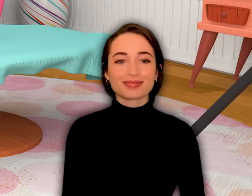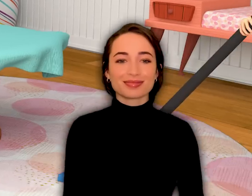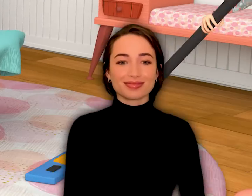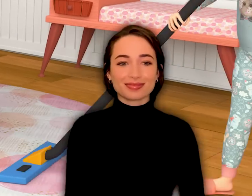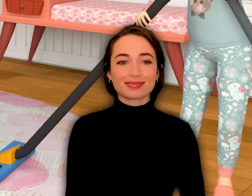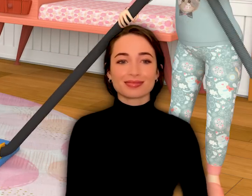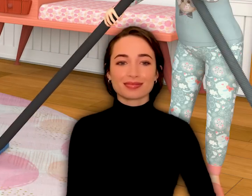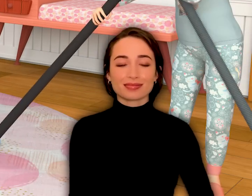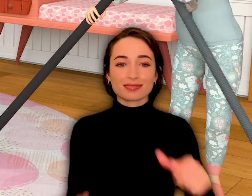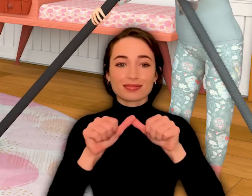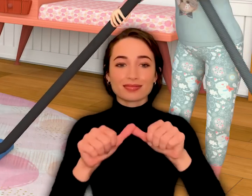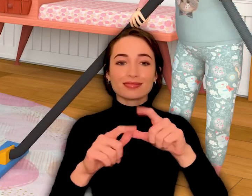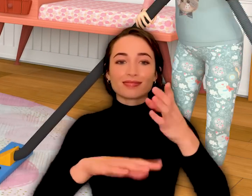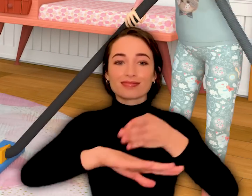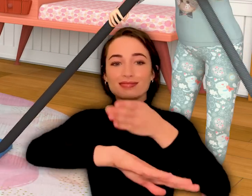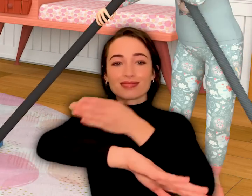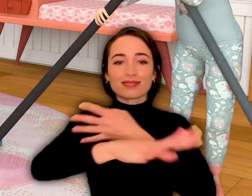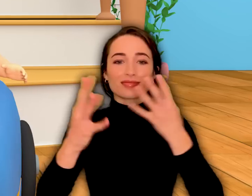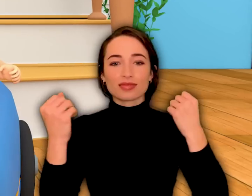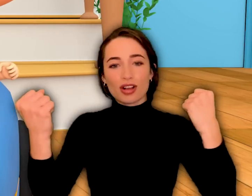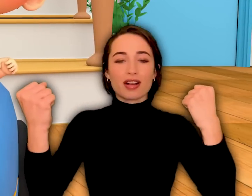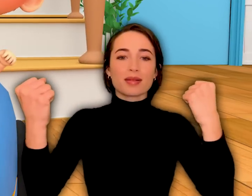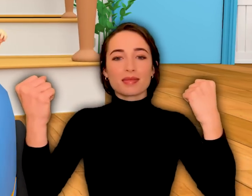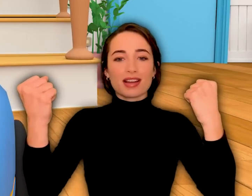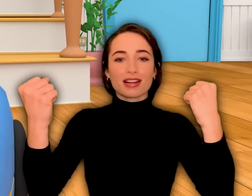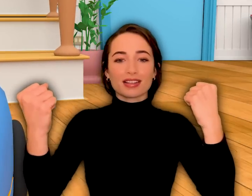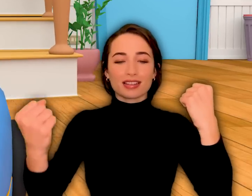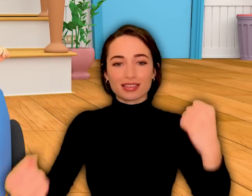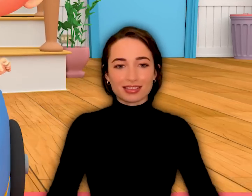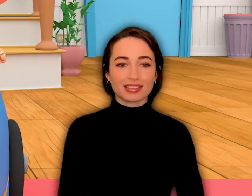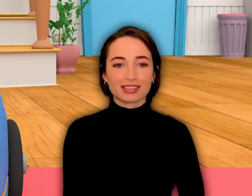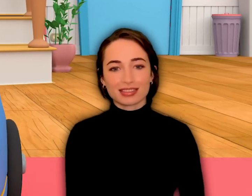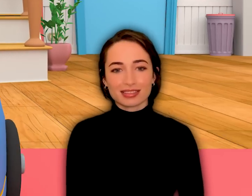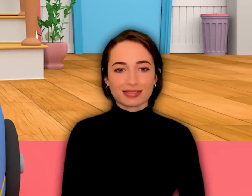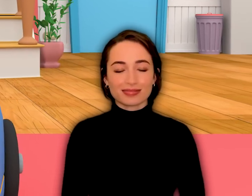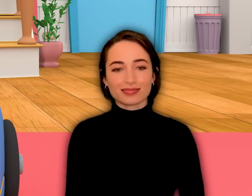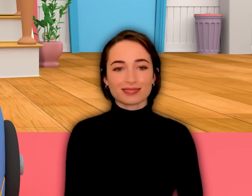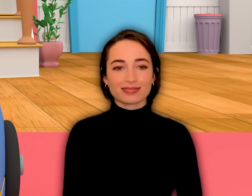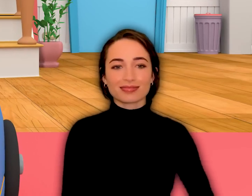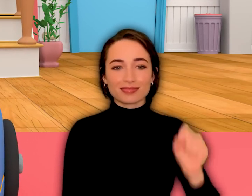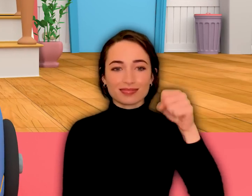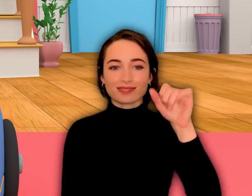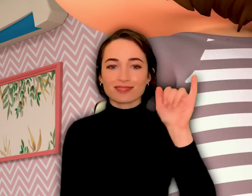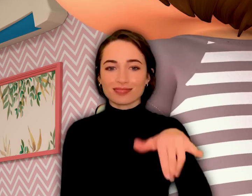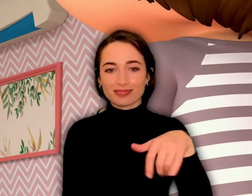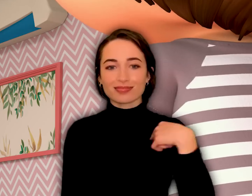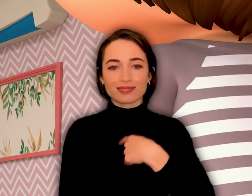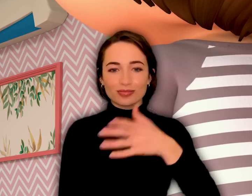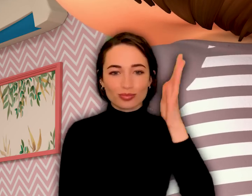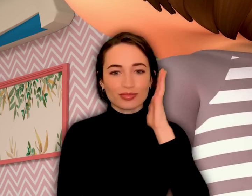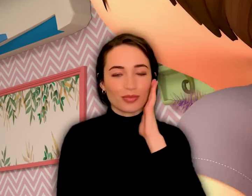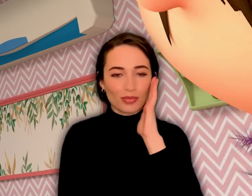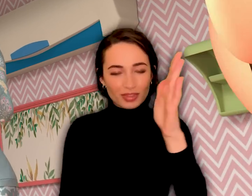through till you be be strong all better along yes that's